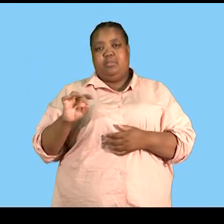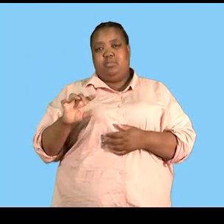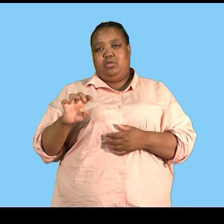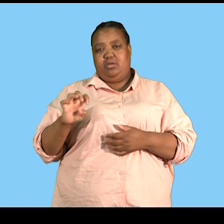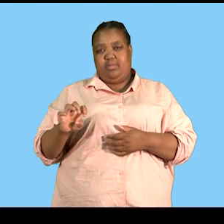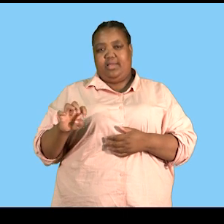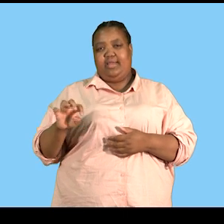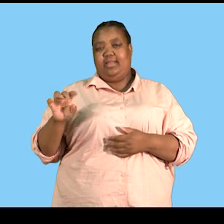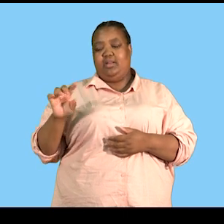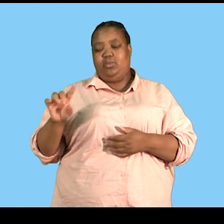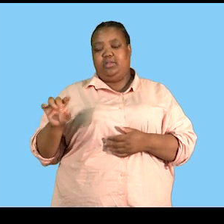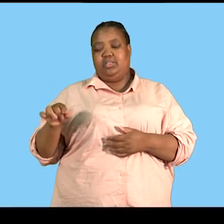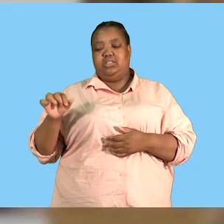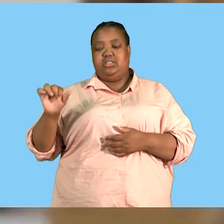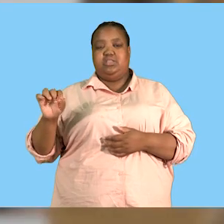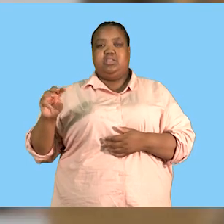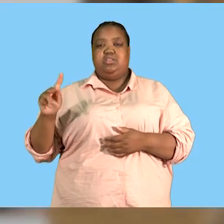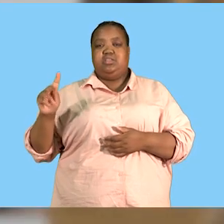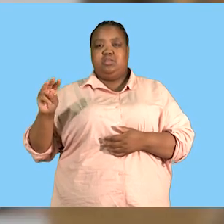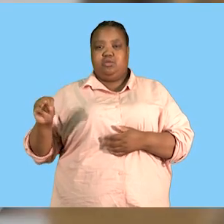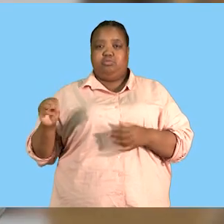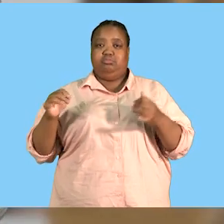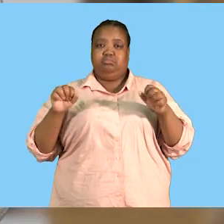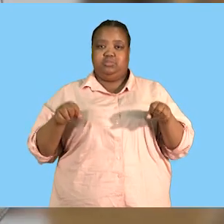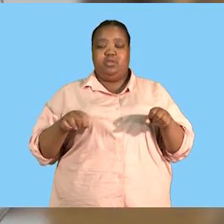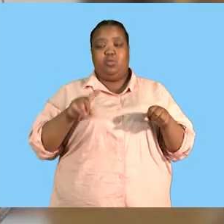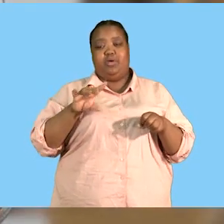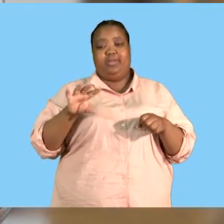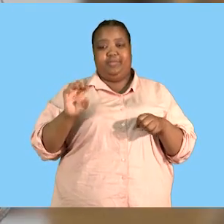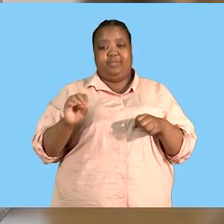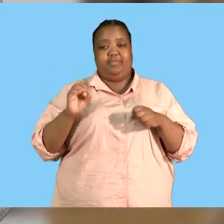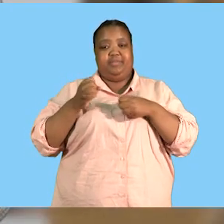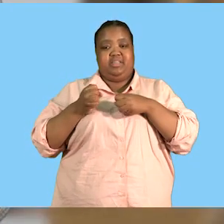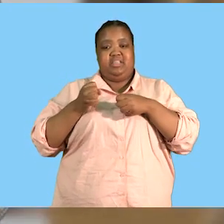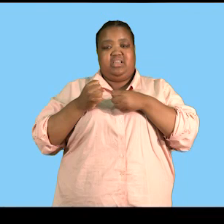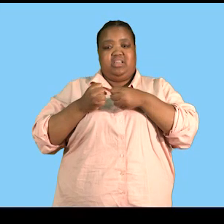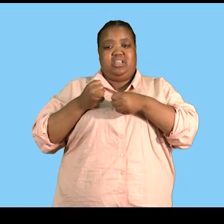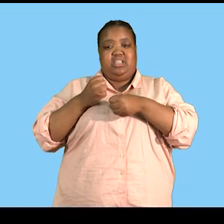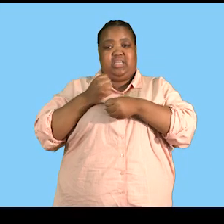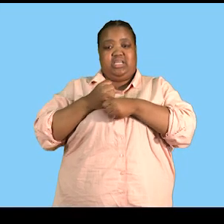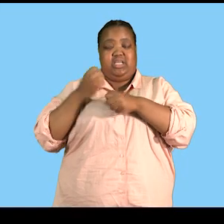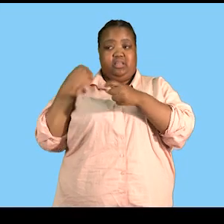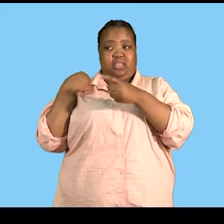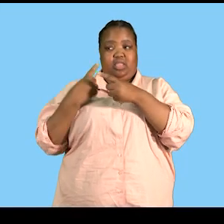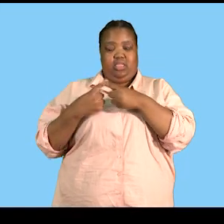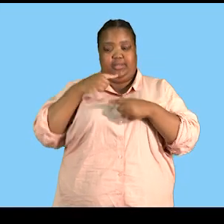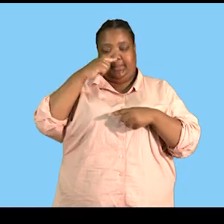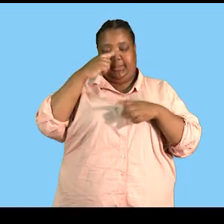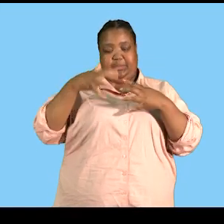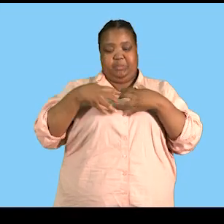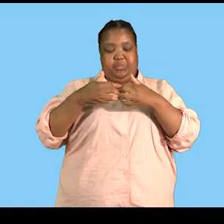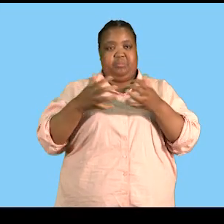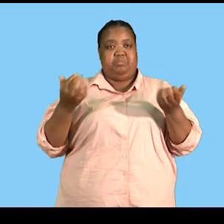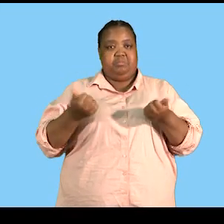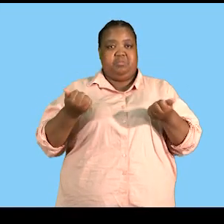are celebrating the 150th birthday this year. But anyways, convert the area